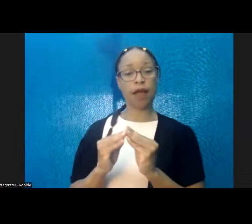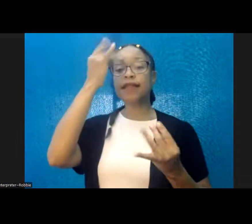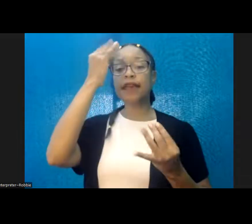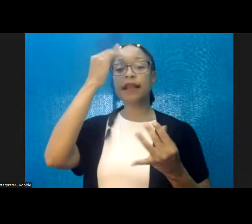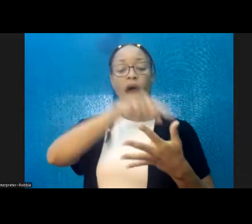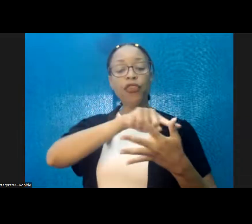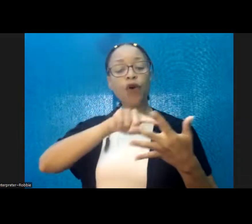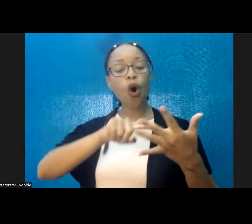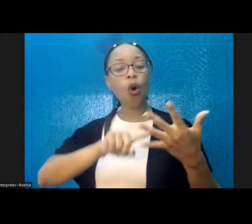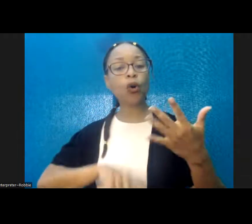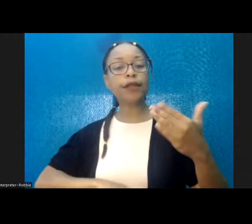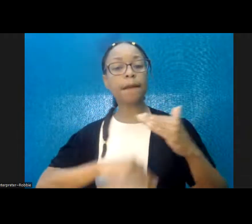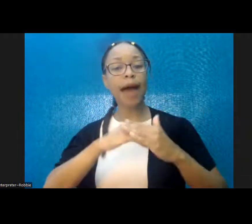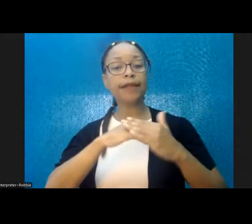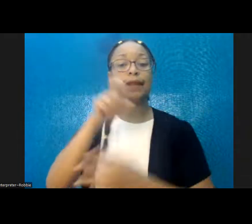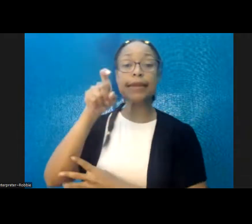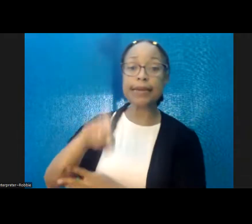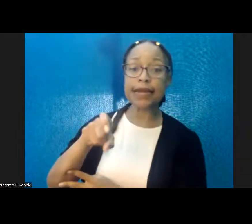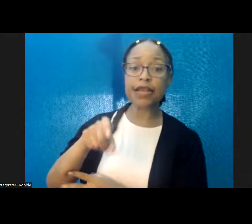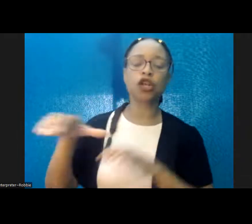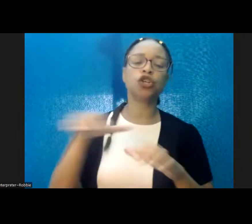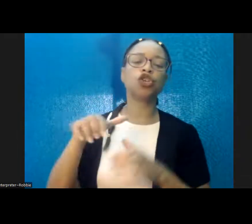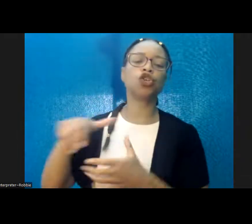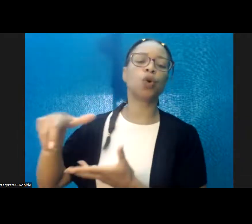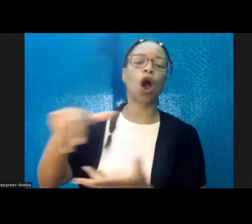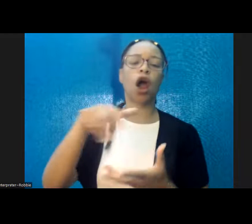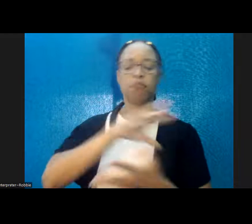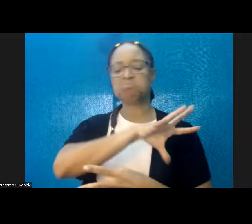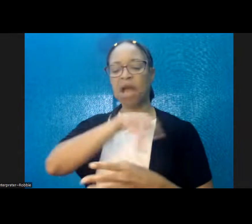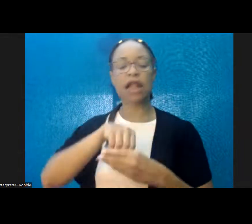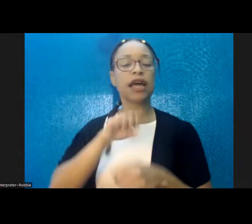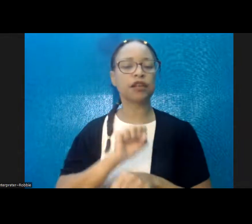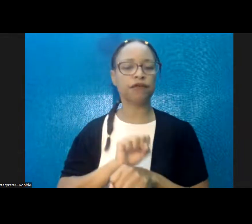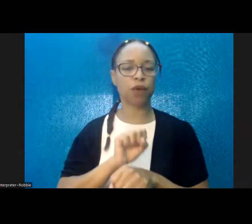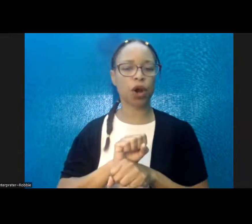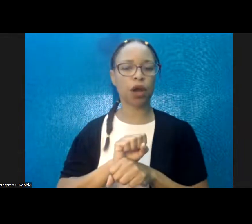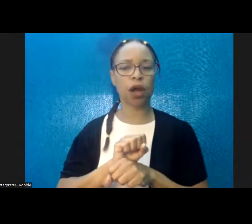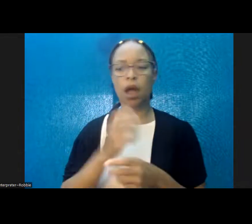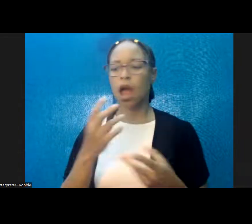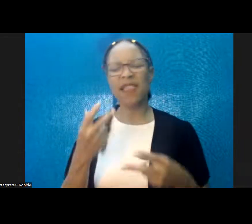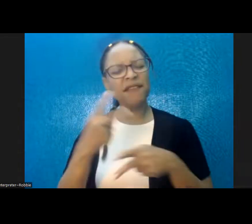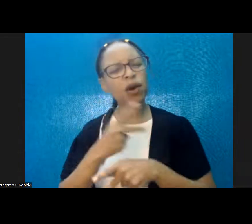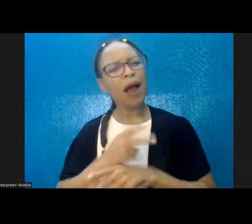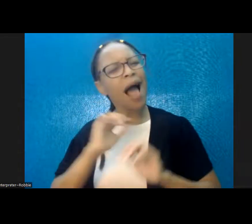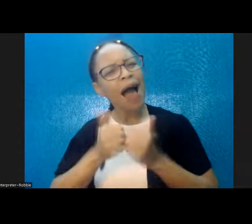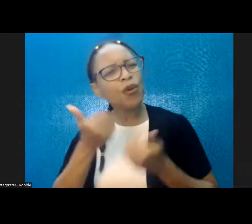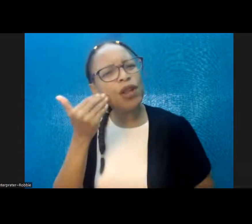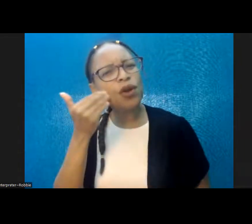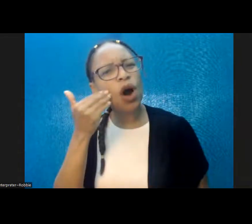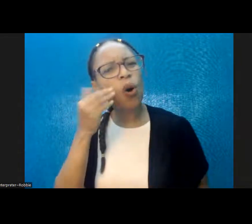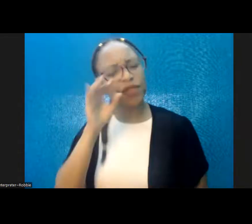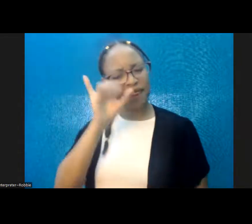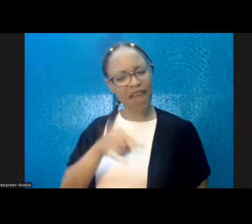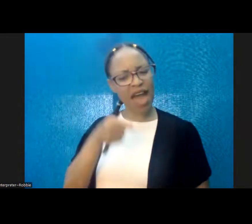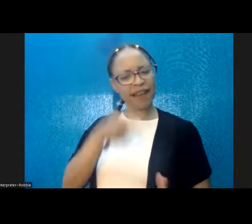those capacities necessary to do our collective work, and then explore how would we actually even know that that capacity